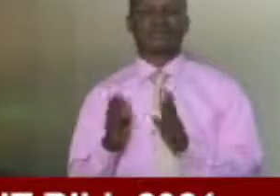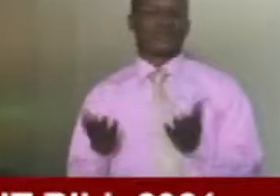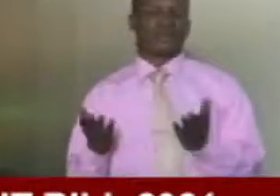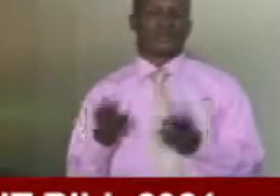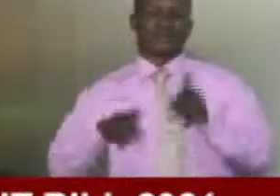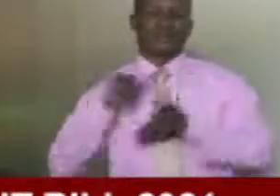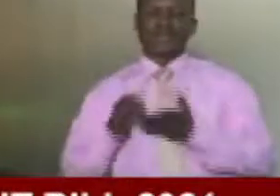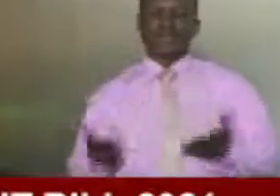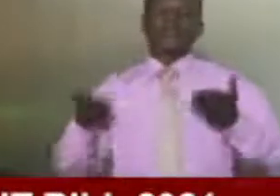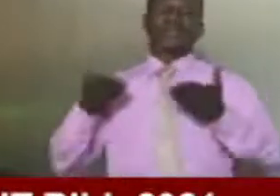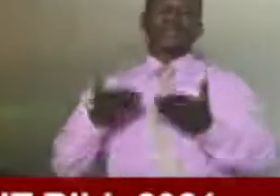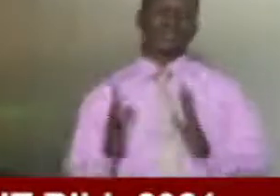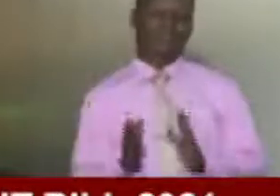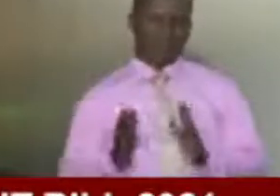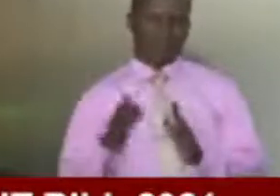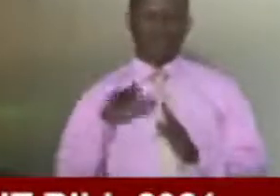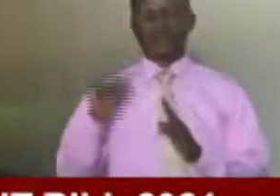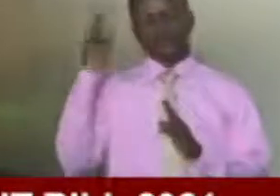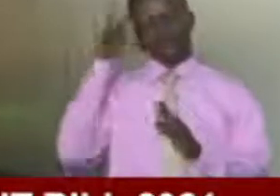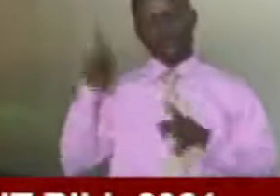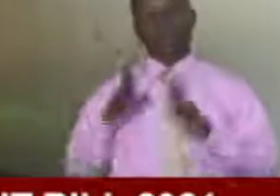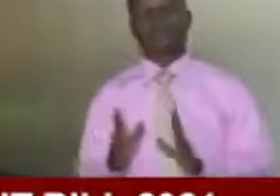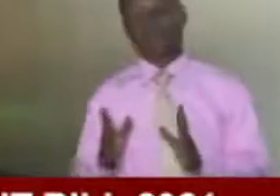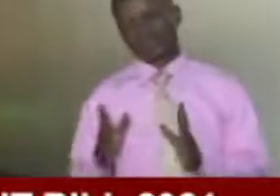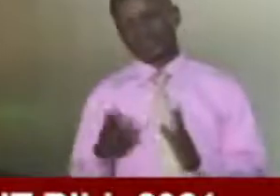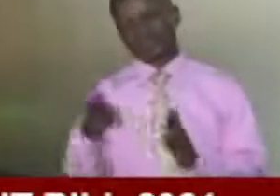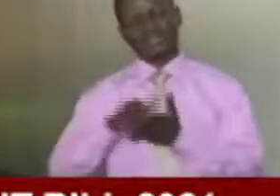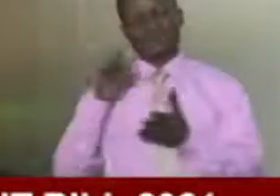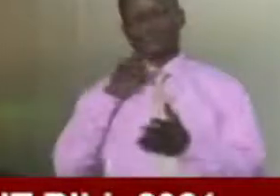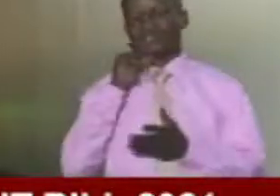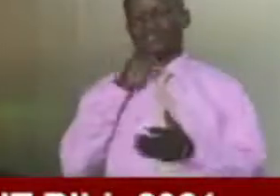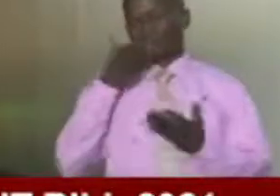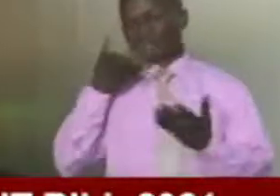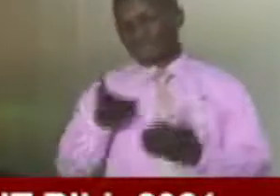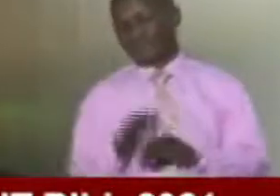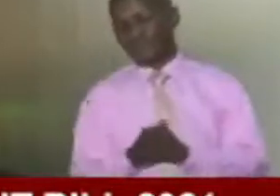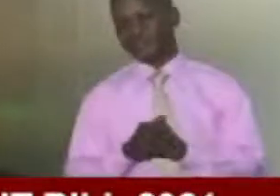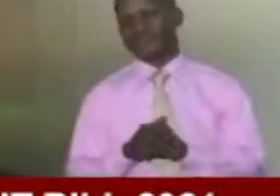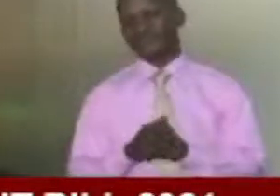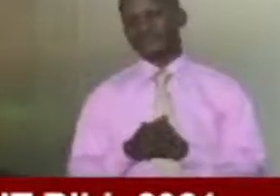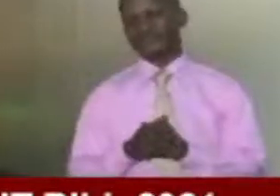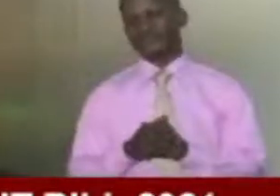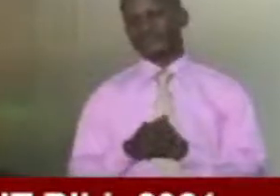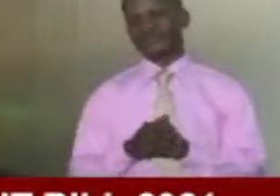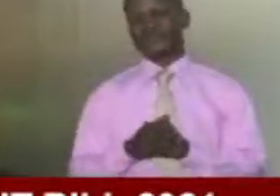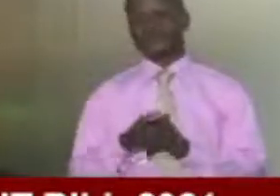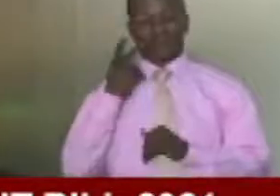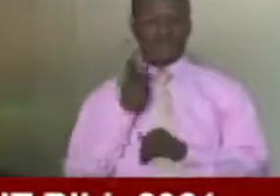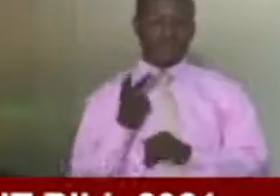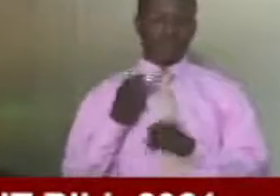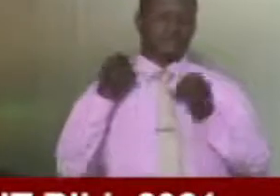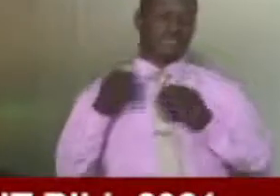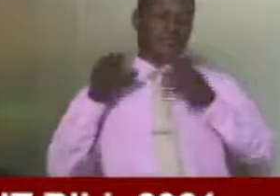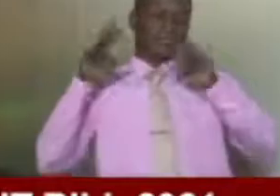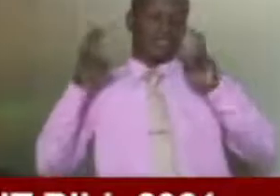really. Because conditions are, do we have people who shoot in the air? Do we have the army? You know, no. But we hear that some of